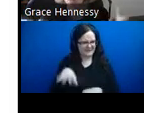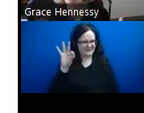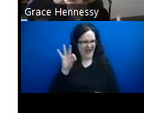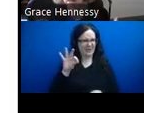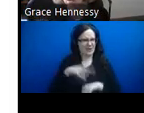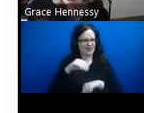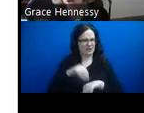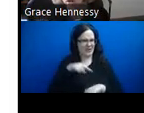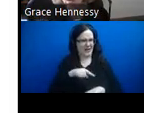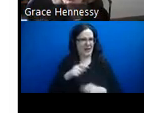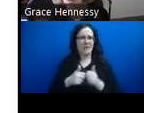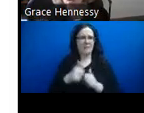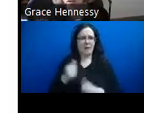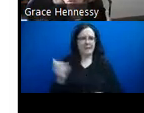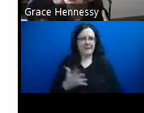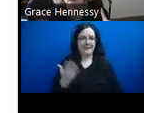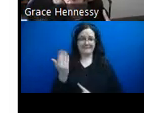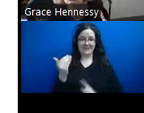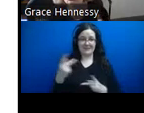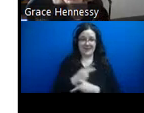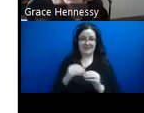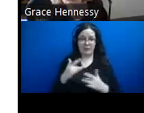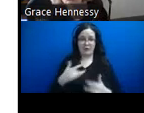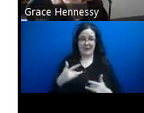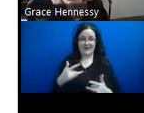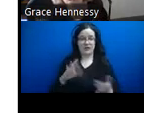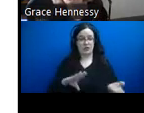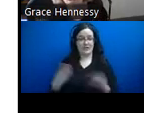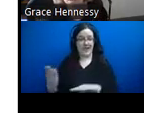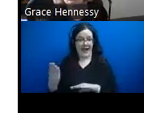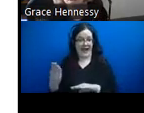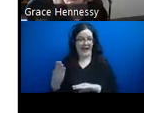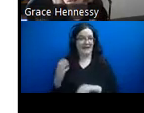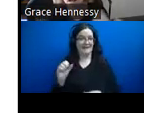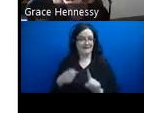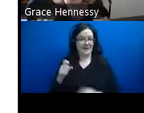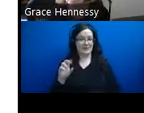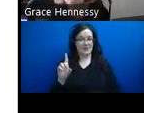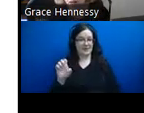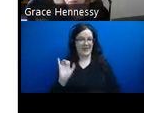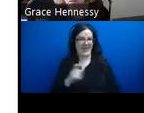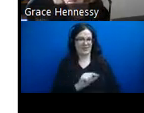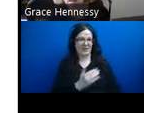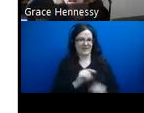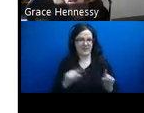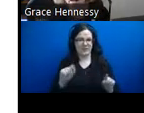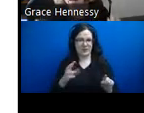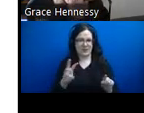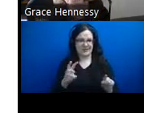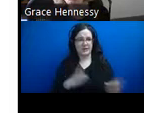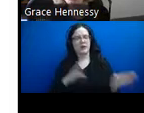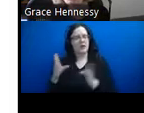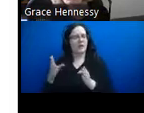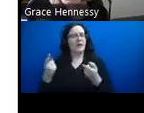15 times more likely to die from suicide during that period of 2015 to 2016. Re-examined the data, and